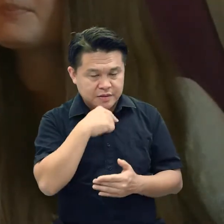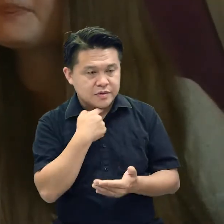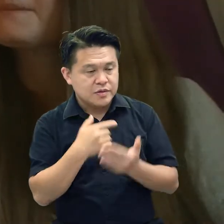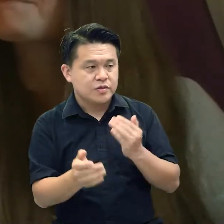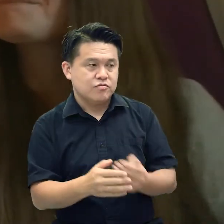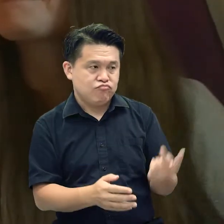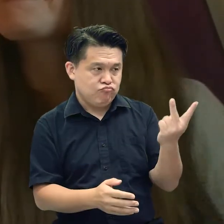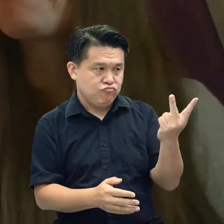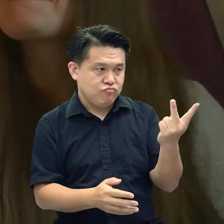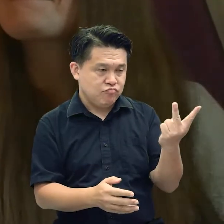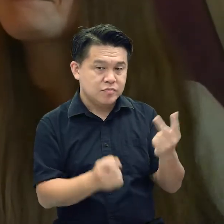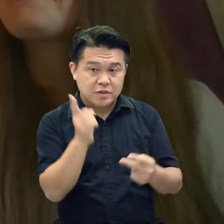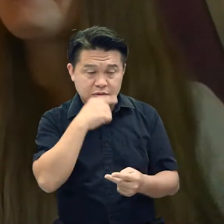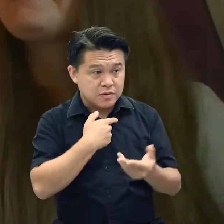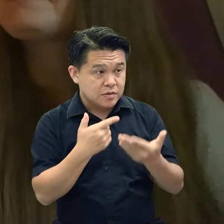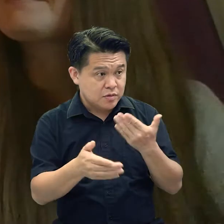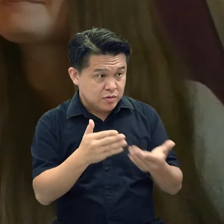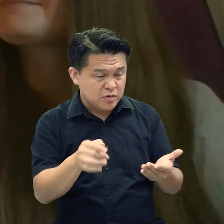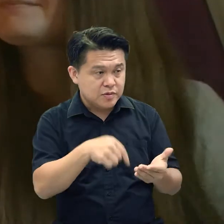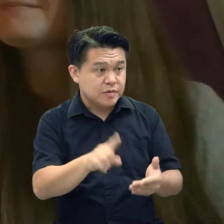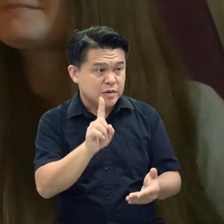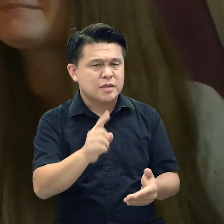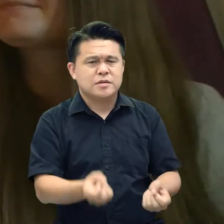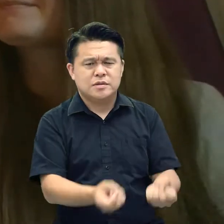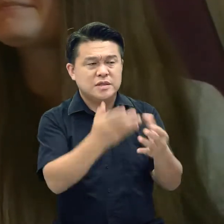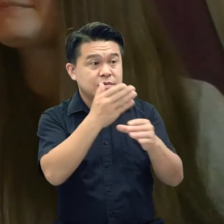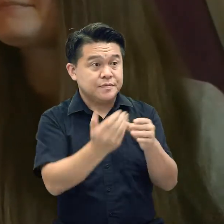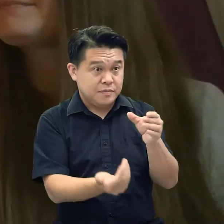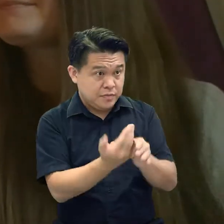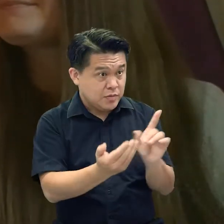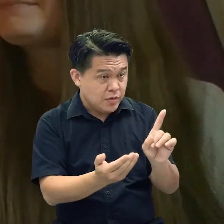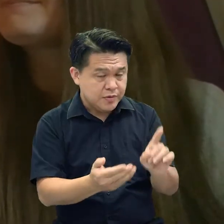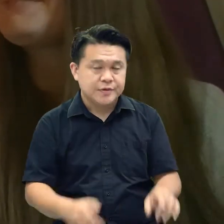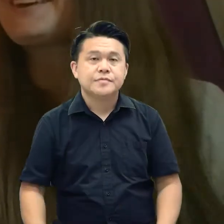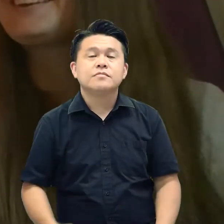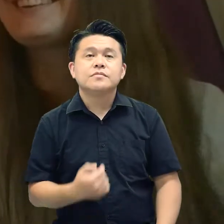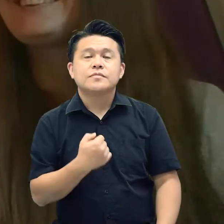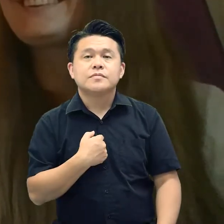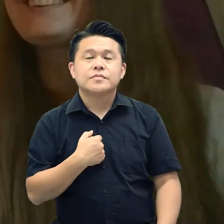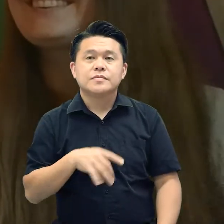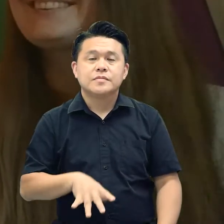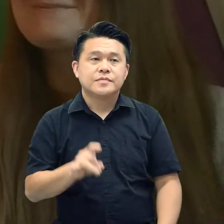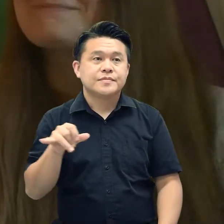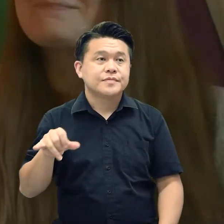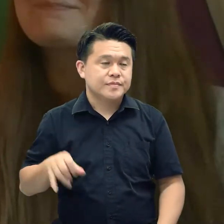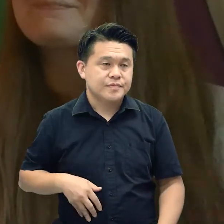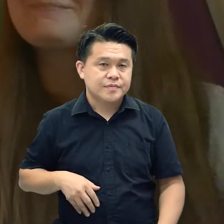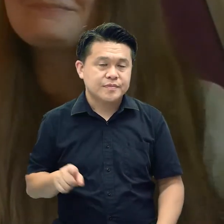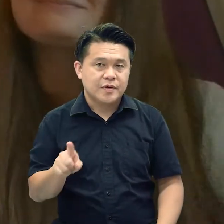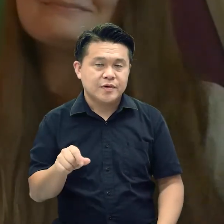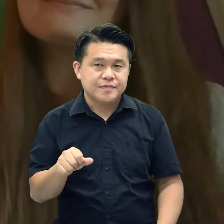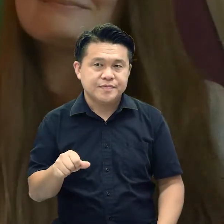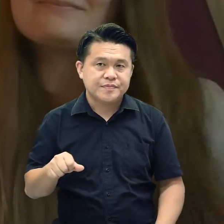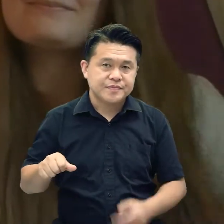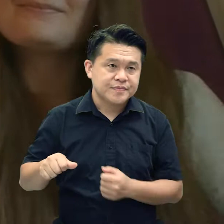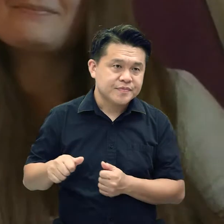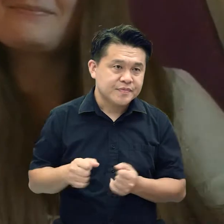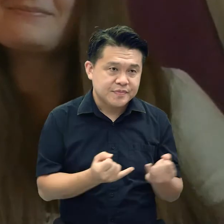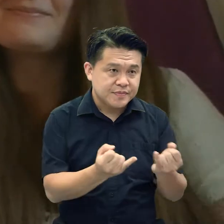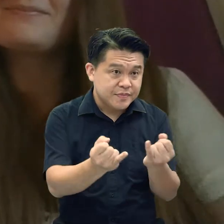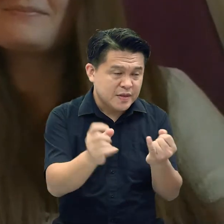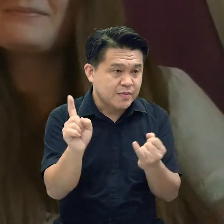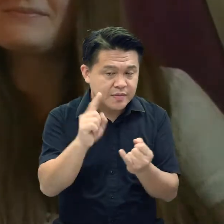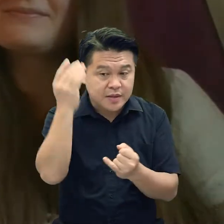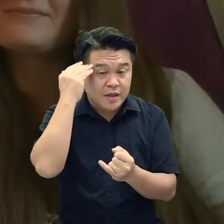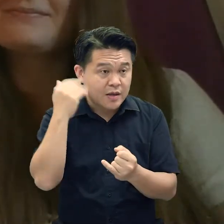was during that event, and it was actually our first date in Pride Parade in Korea,